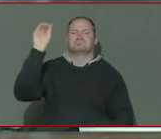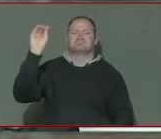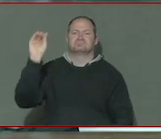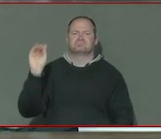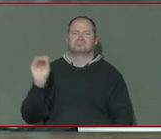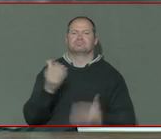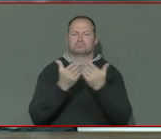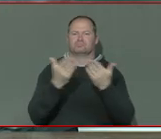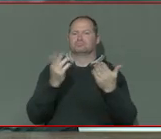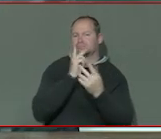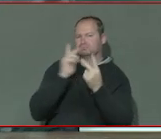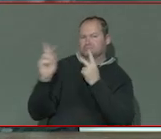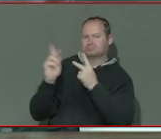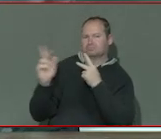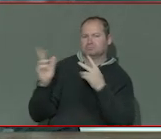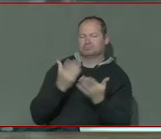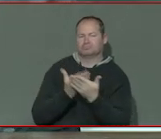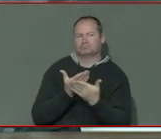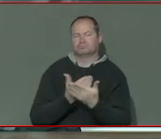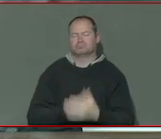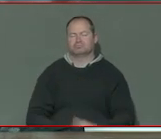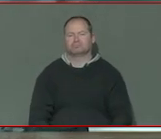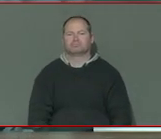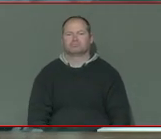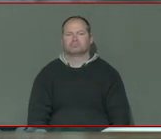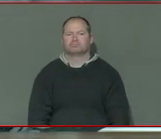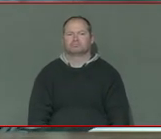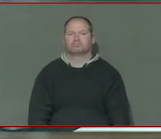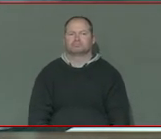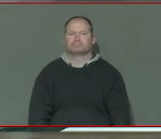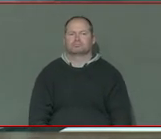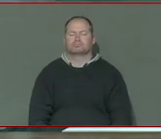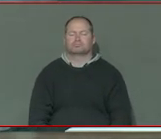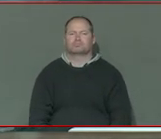This one stayed the same, 1450.